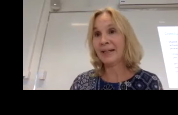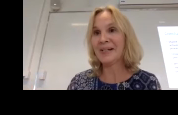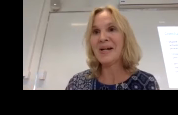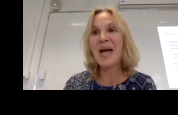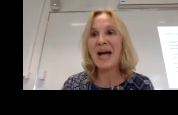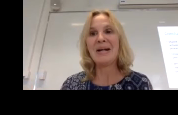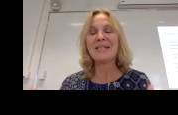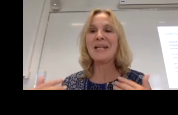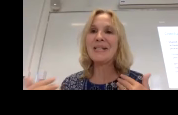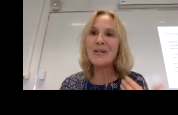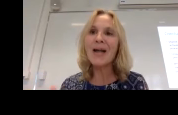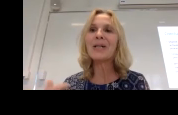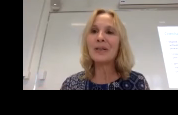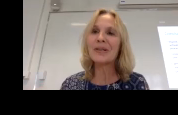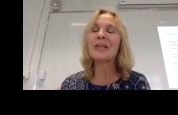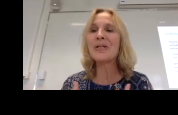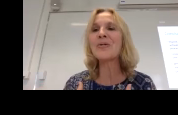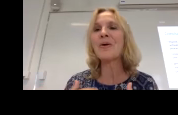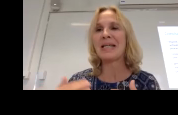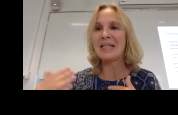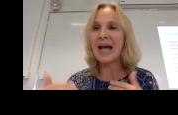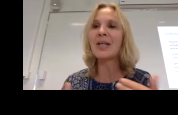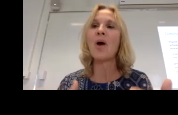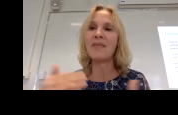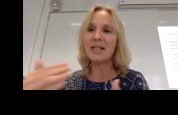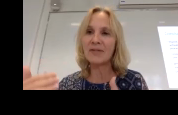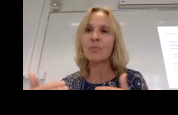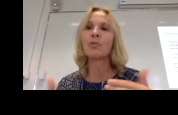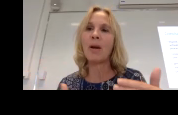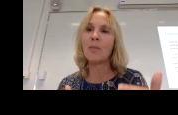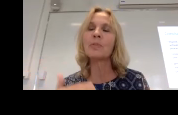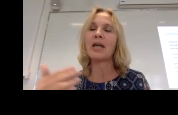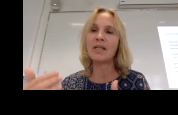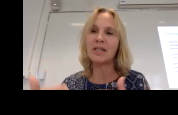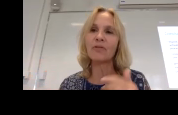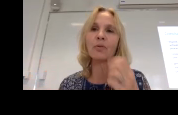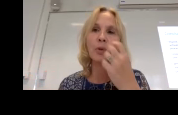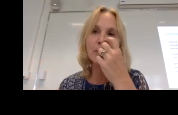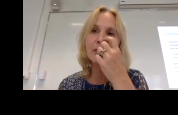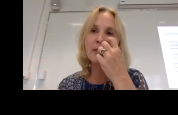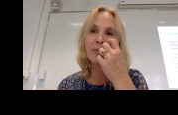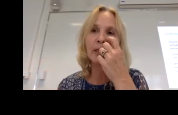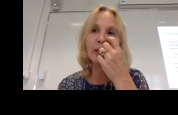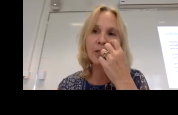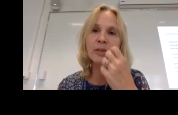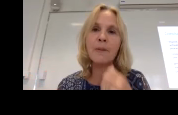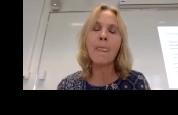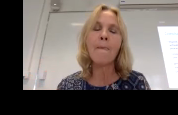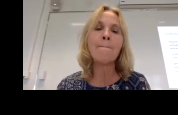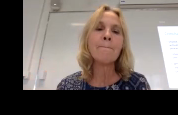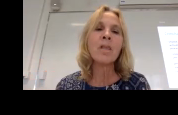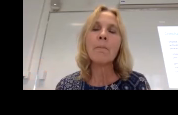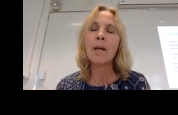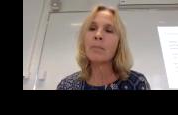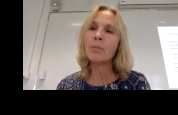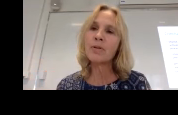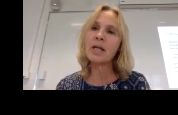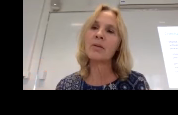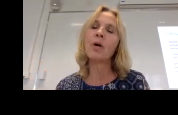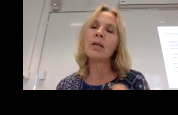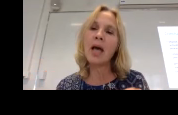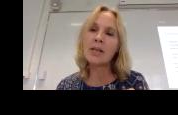why. It's not clear exactly why these different parameters play these different roles in sign recognition. But I'm